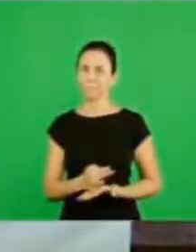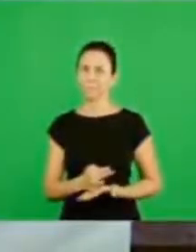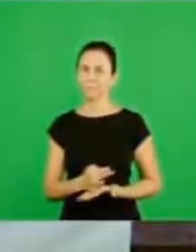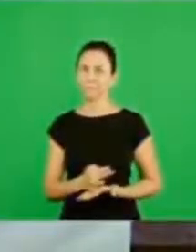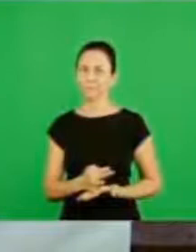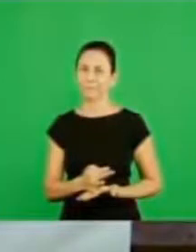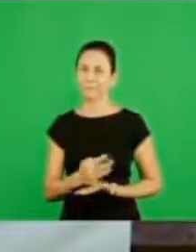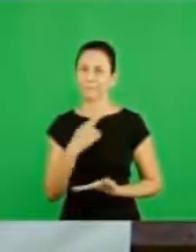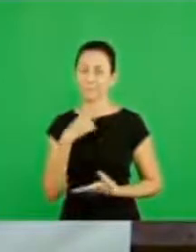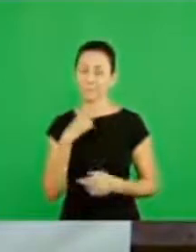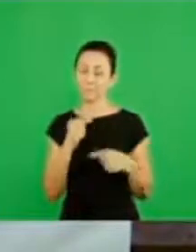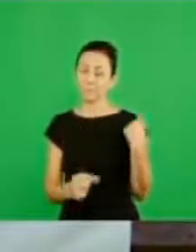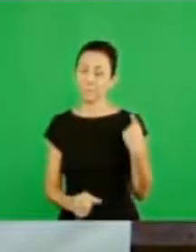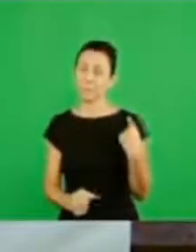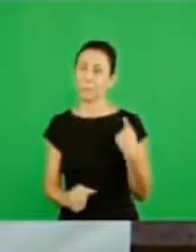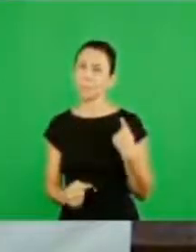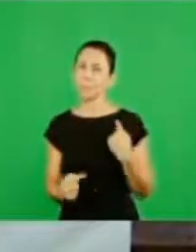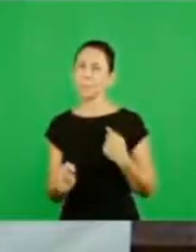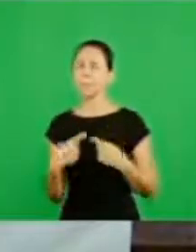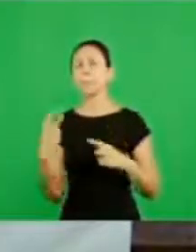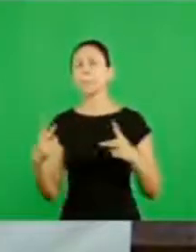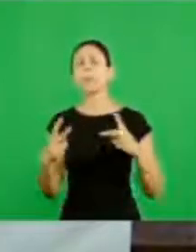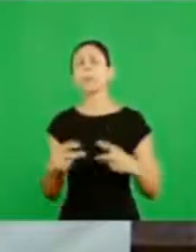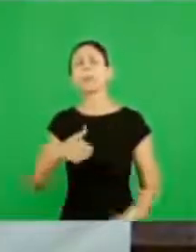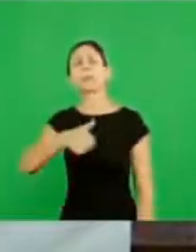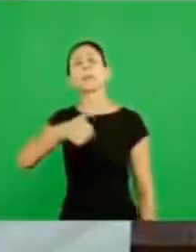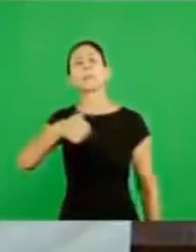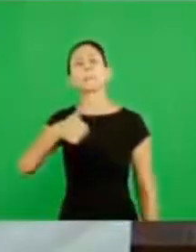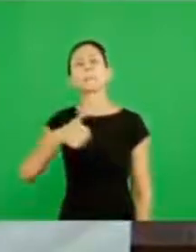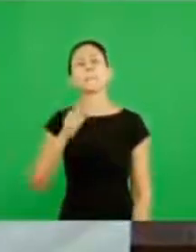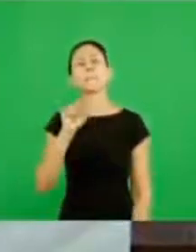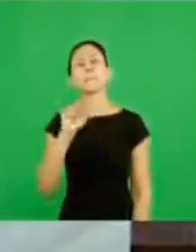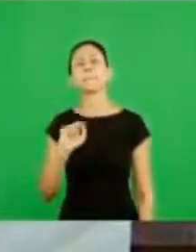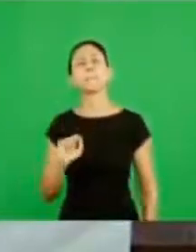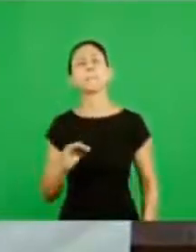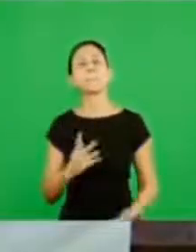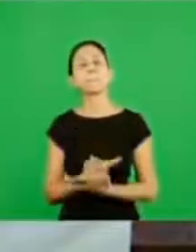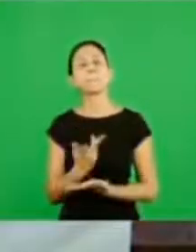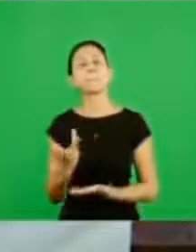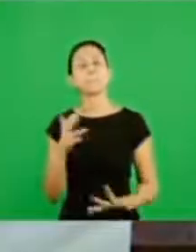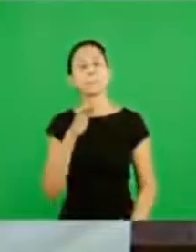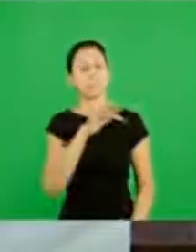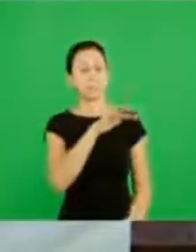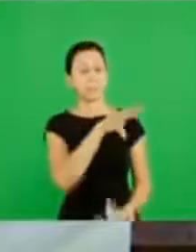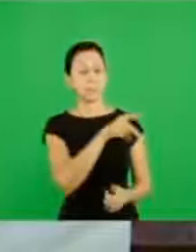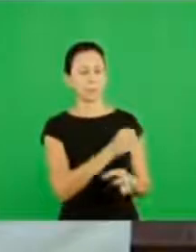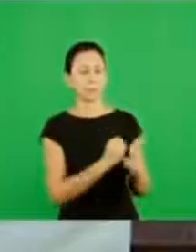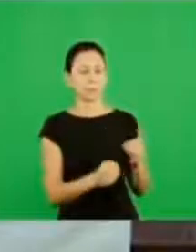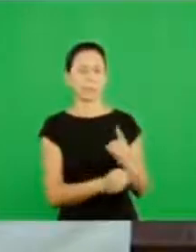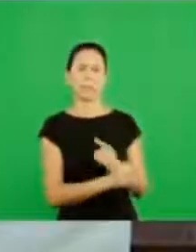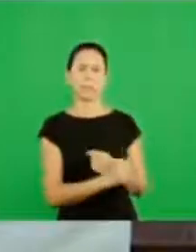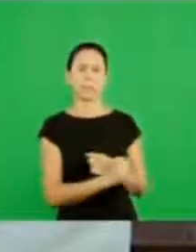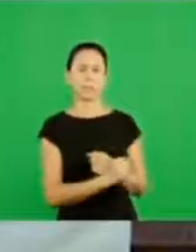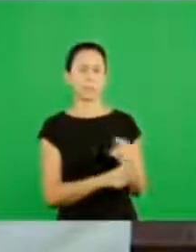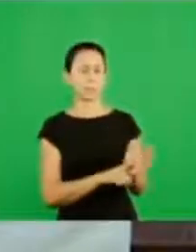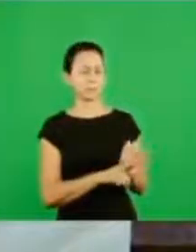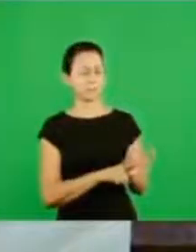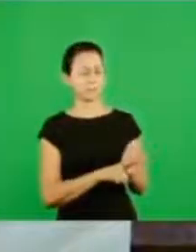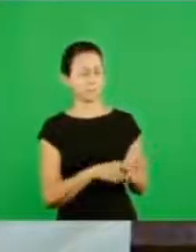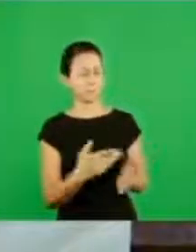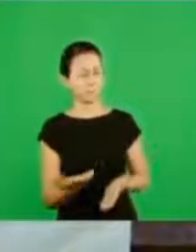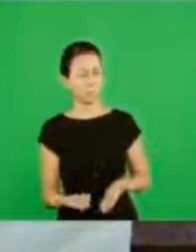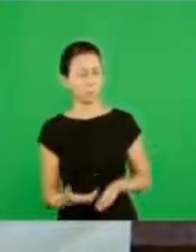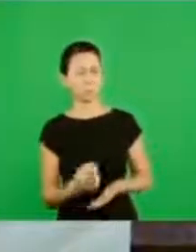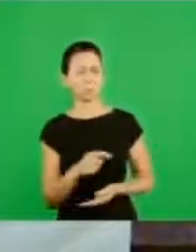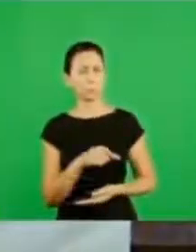that's relating the soul. And when we see and observe this, we see exactly that. First of all, what was happening in the